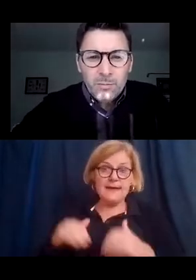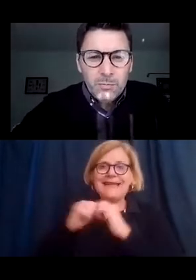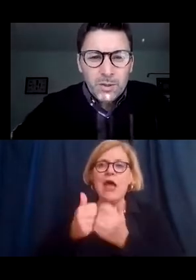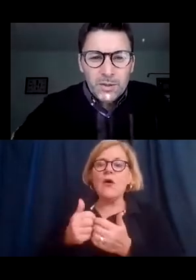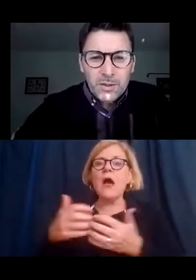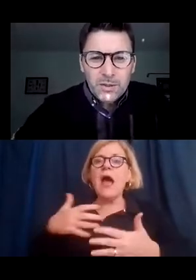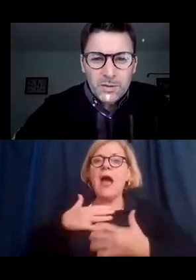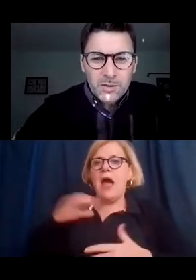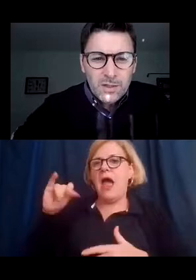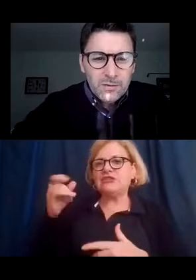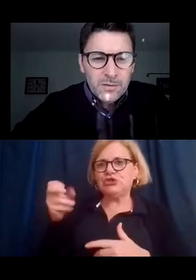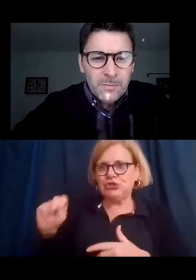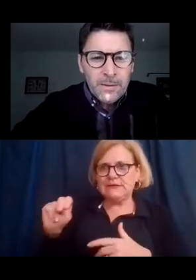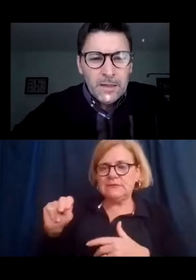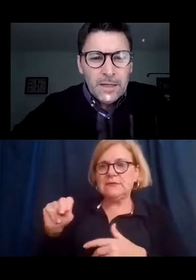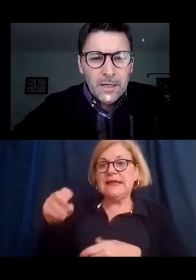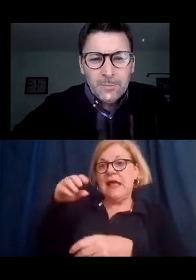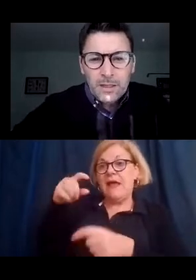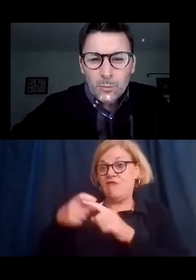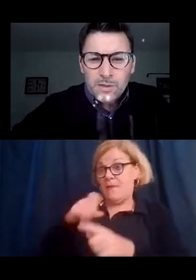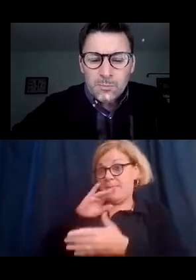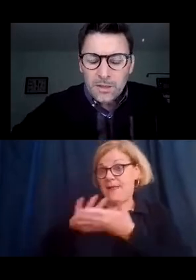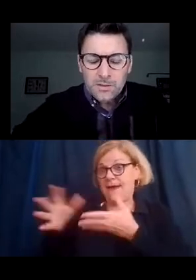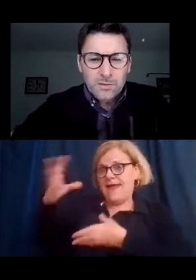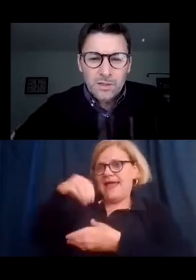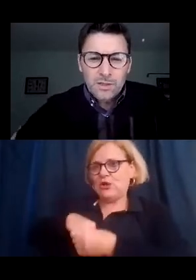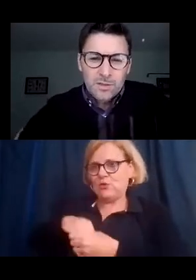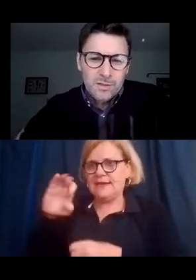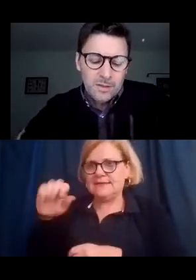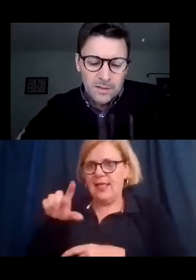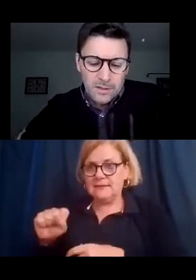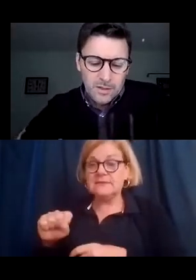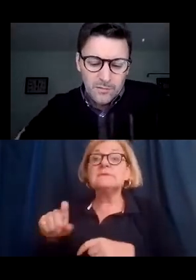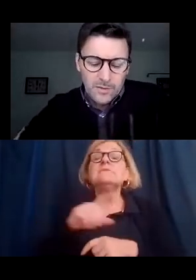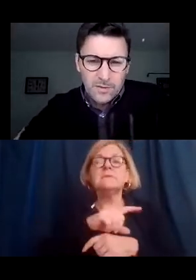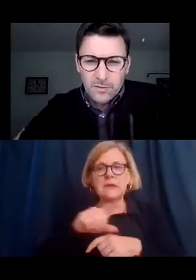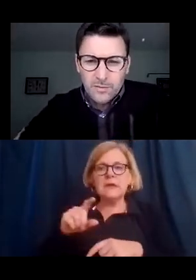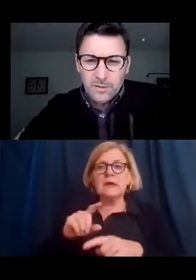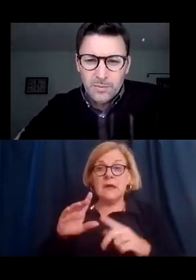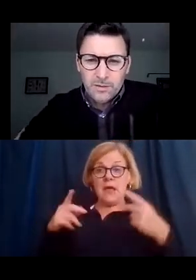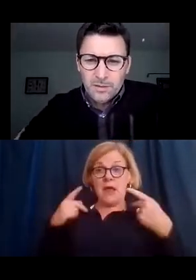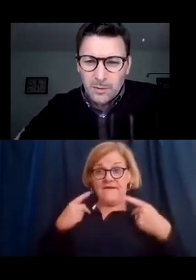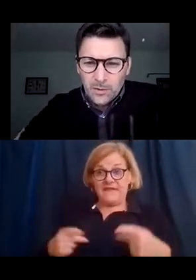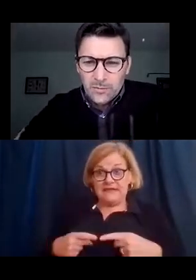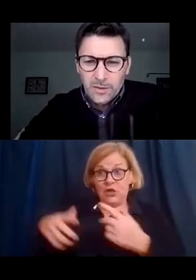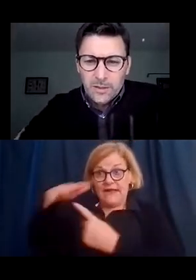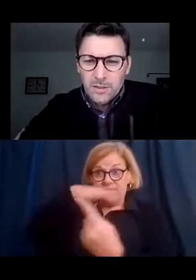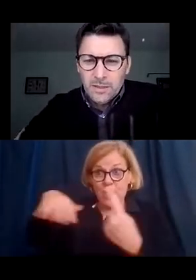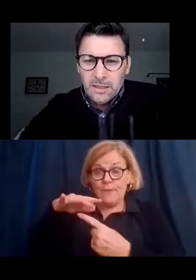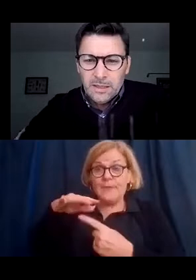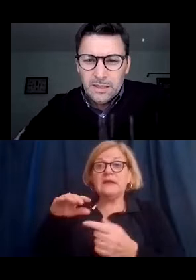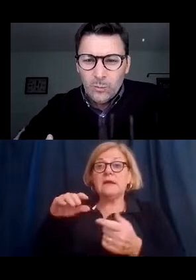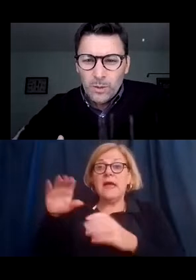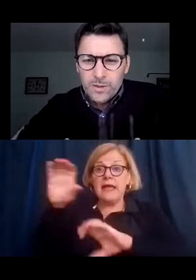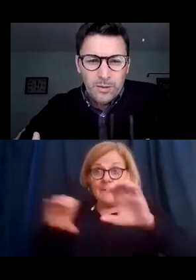gets from the blood into the cells. It responds to changes in our physical environment, chemical